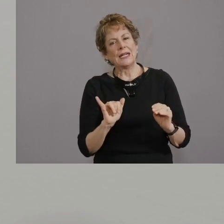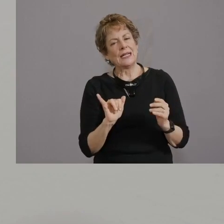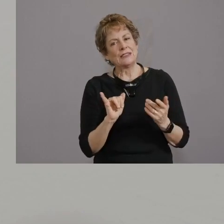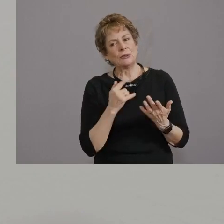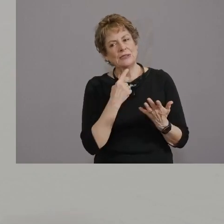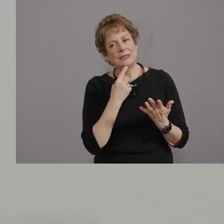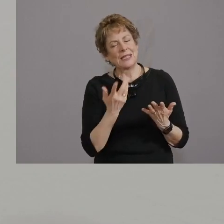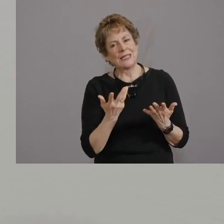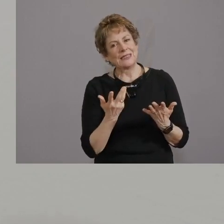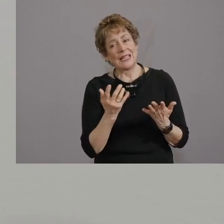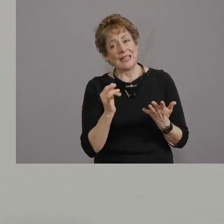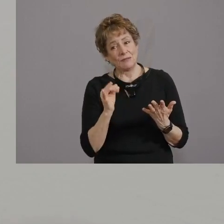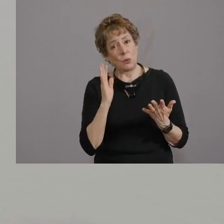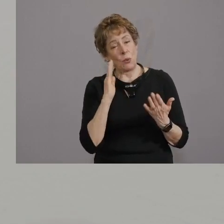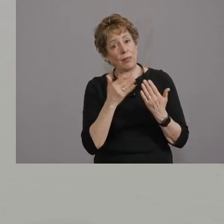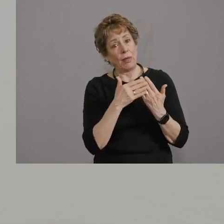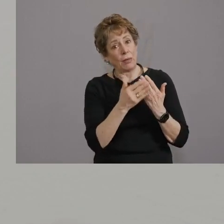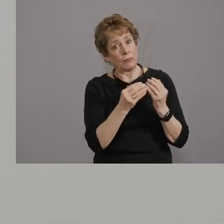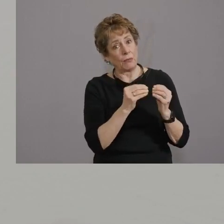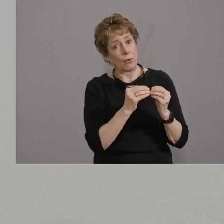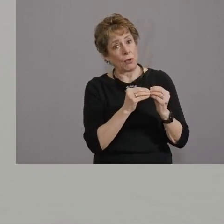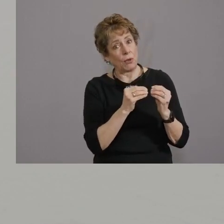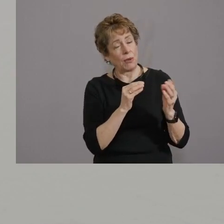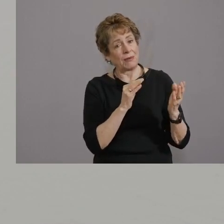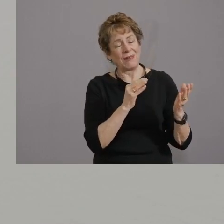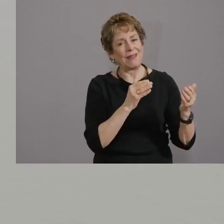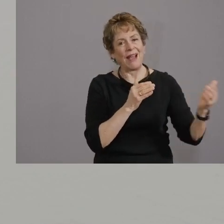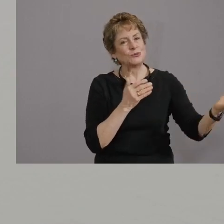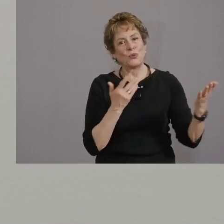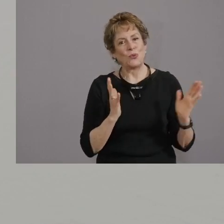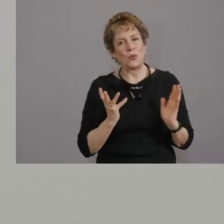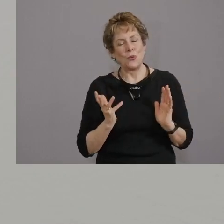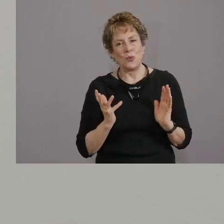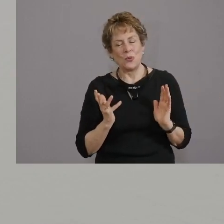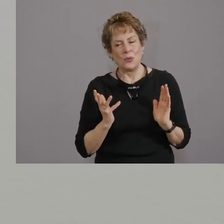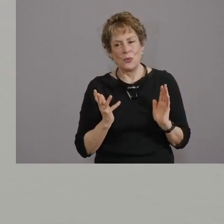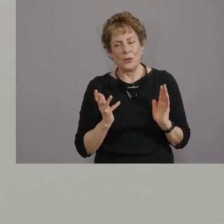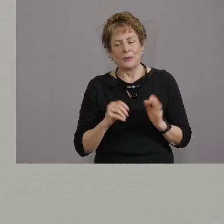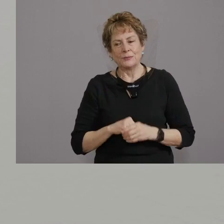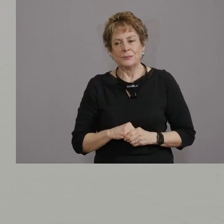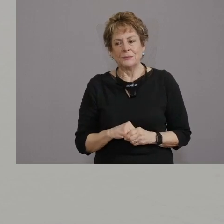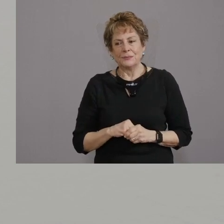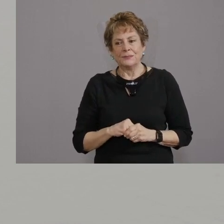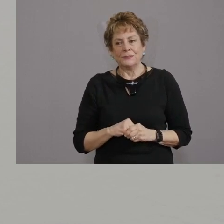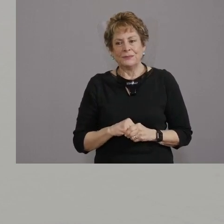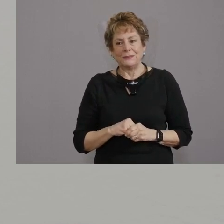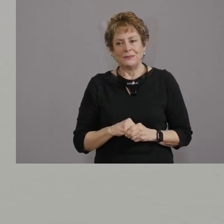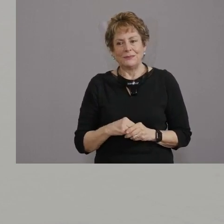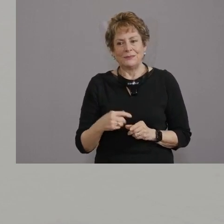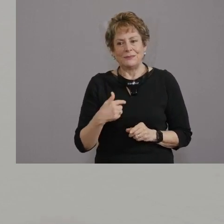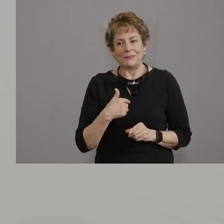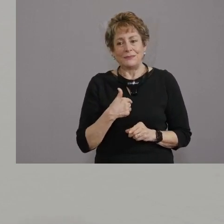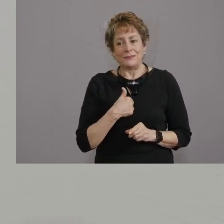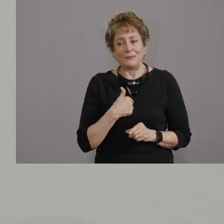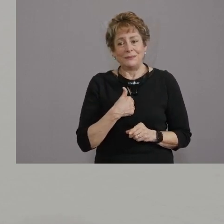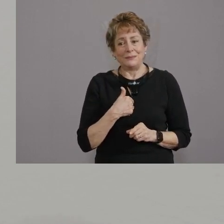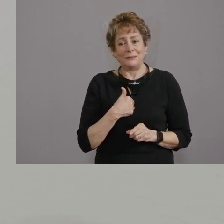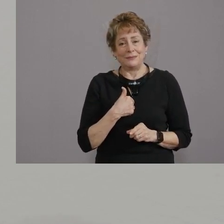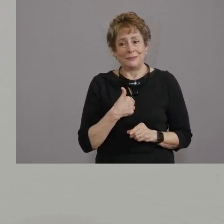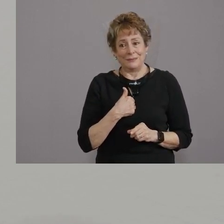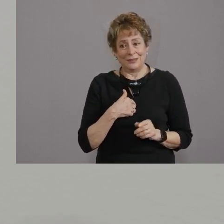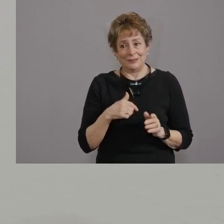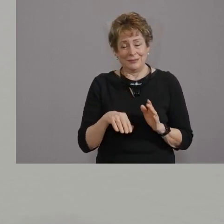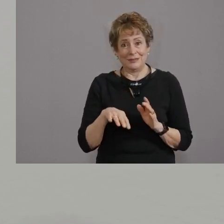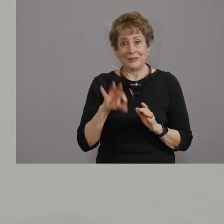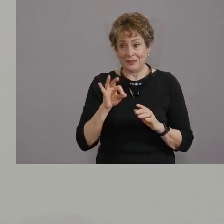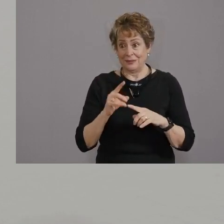the ongoing trend. We know that hospitalizations tend to follow the cases by about 2 weeks. So, you know, this